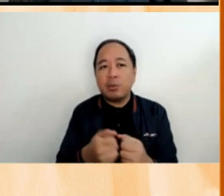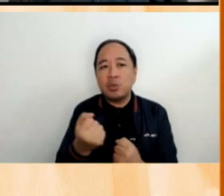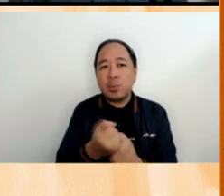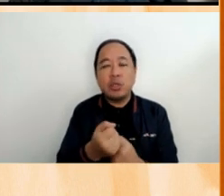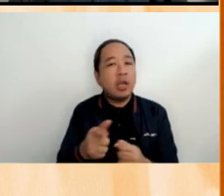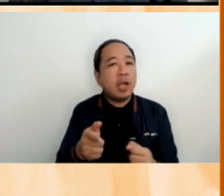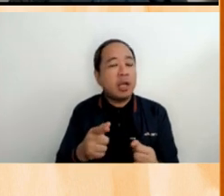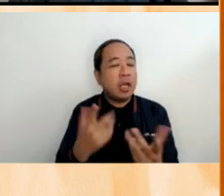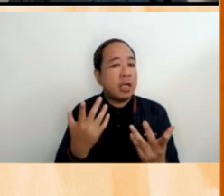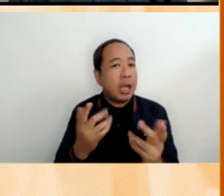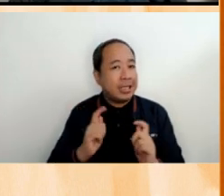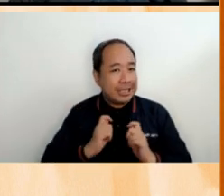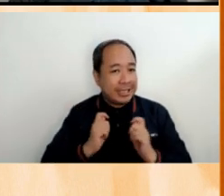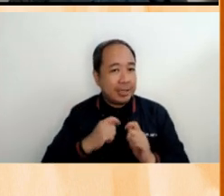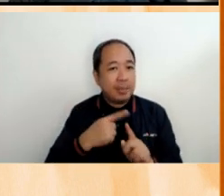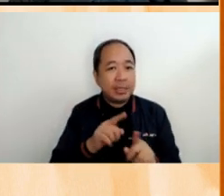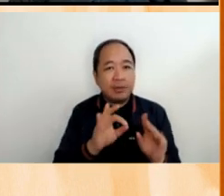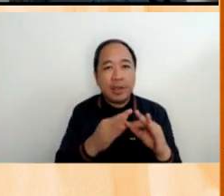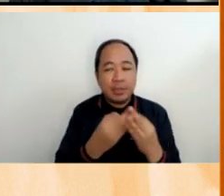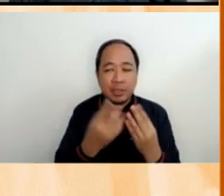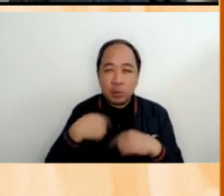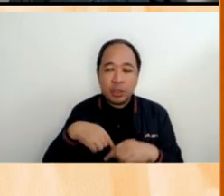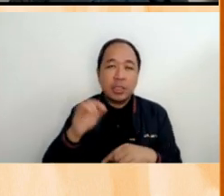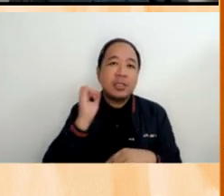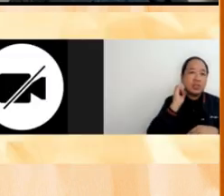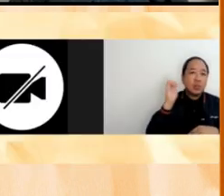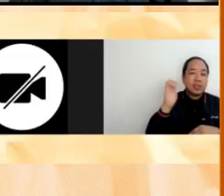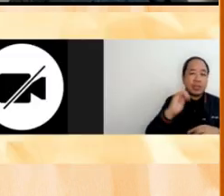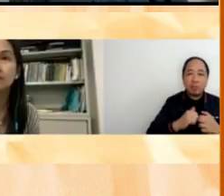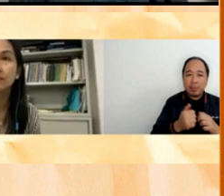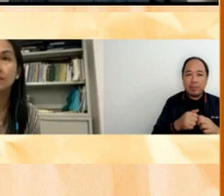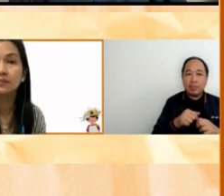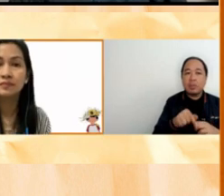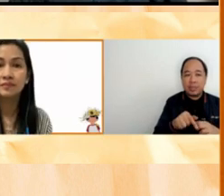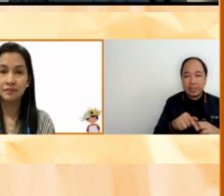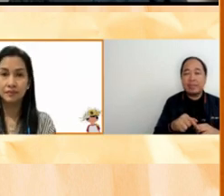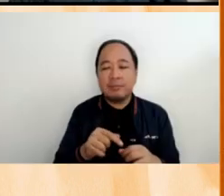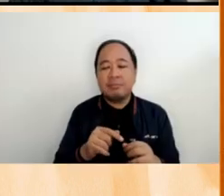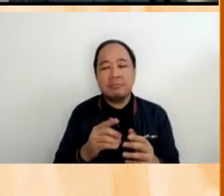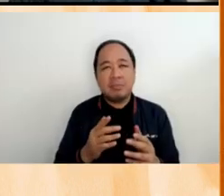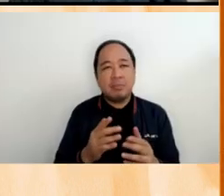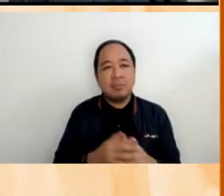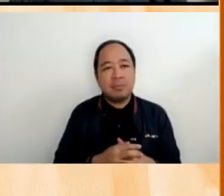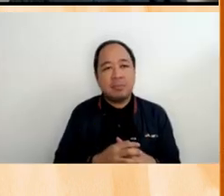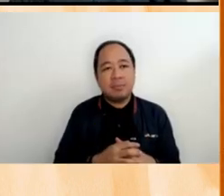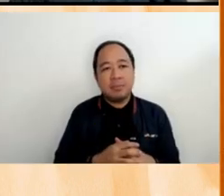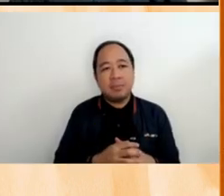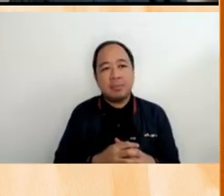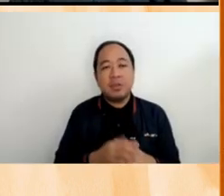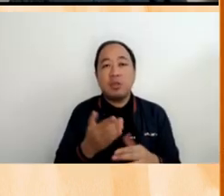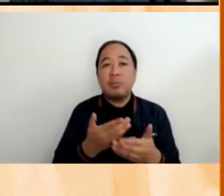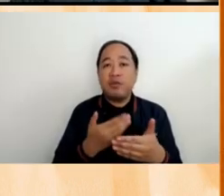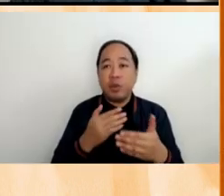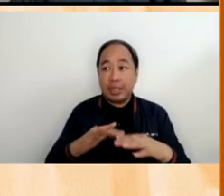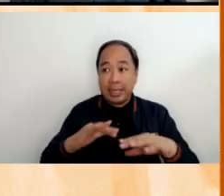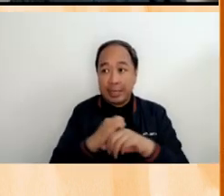that suicide has no single cause. There are several risk factors which increases the